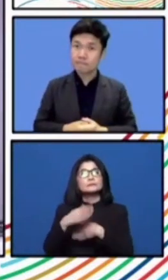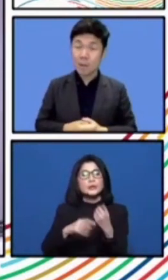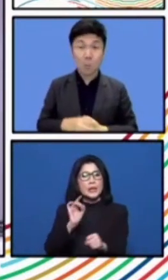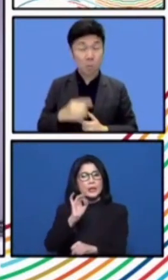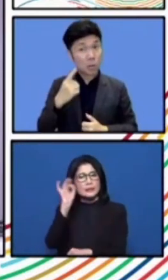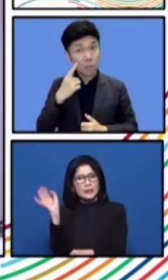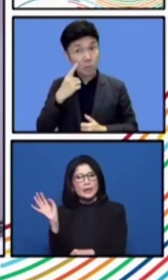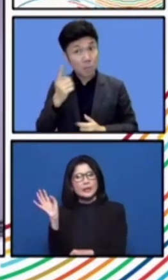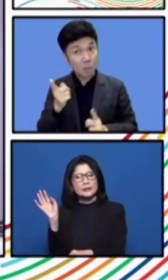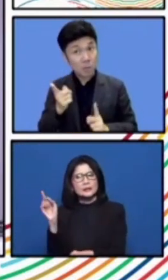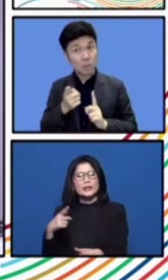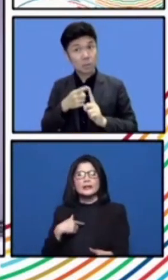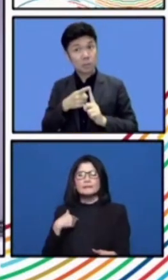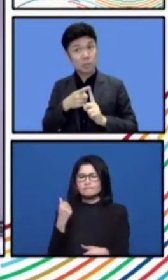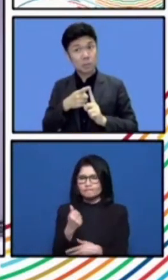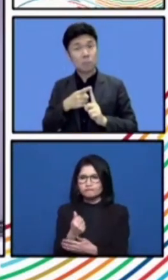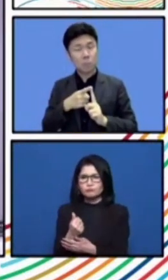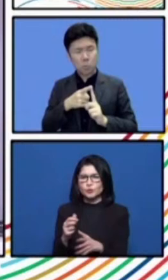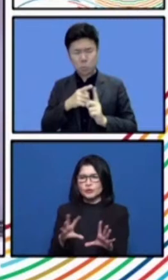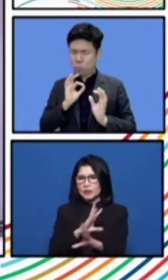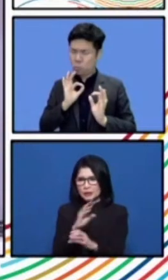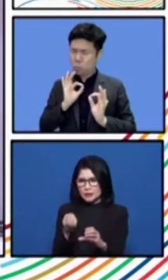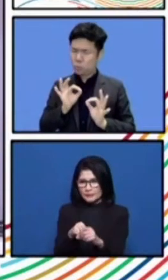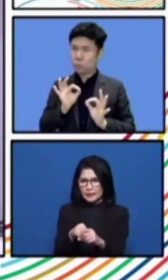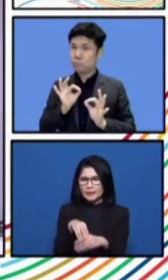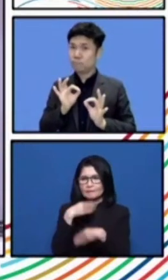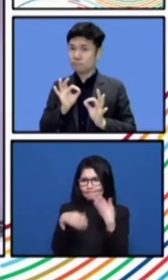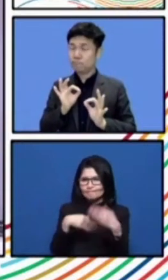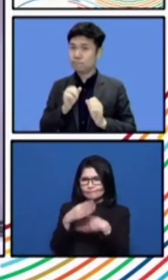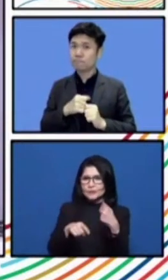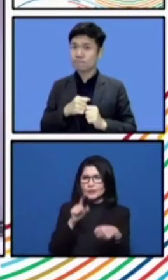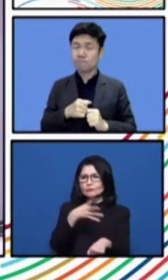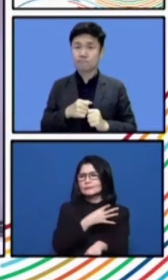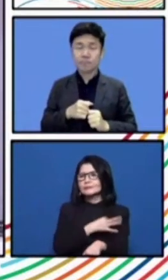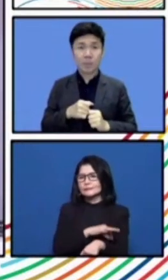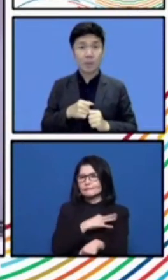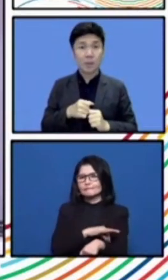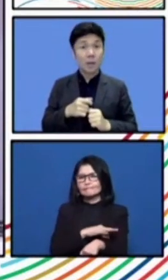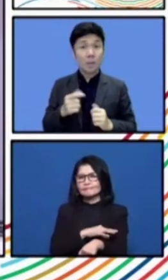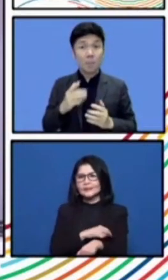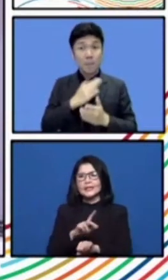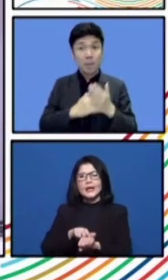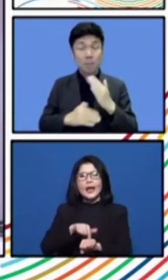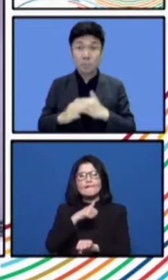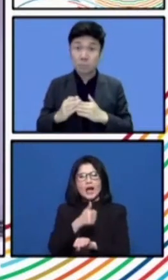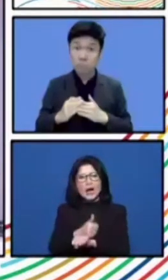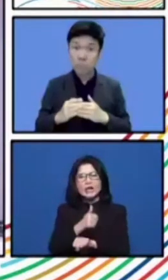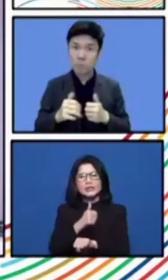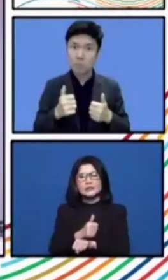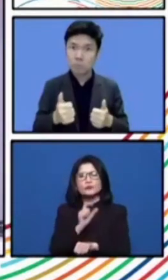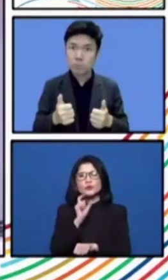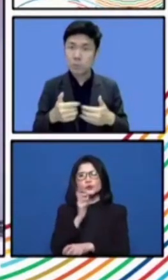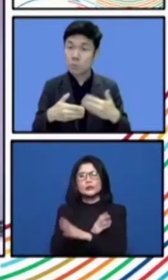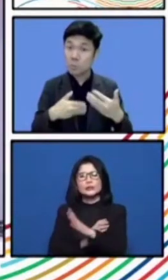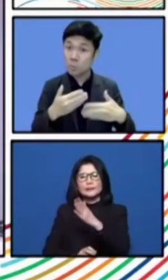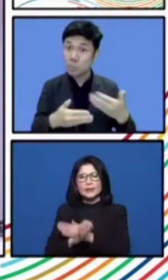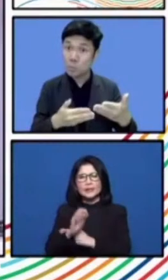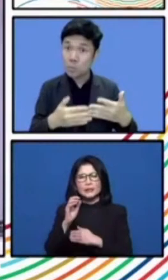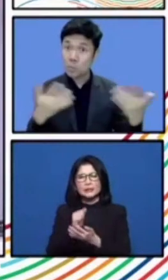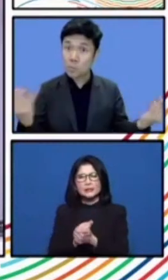very effective and useful versus organizations disabilities again to tell our